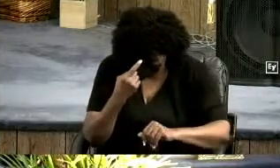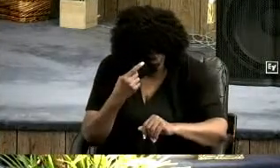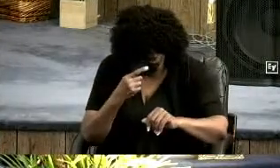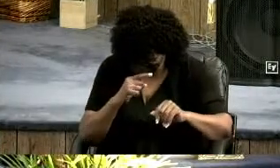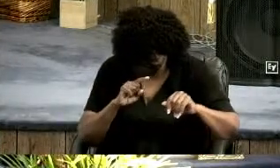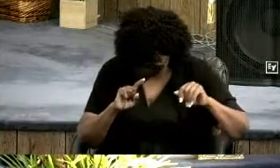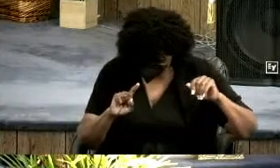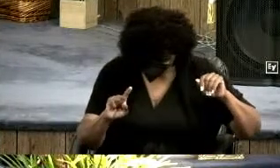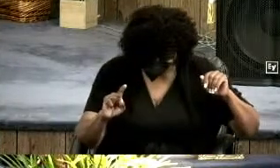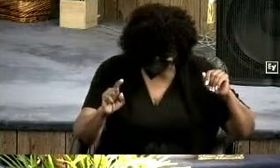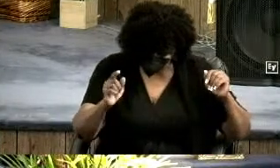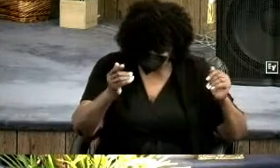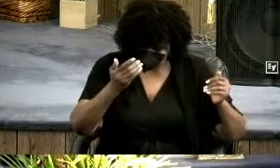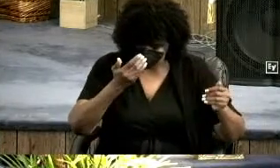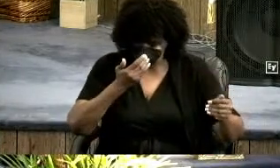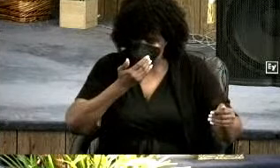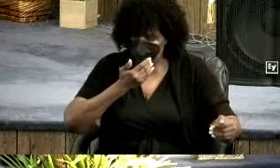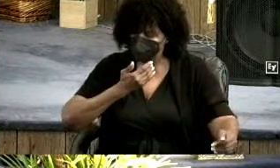Just for me.